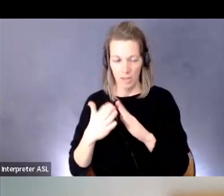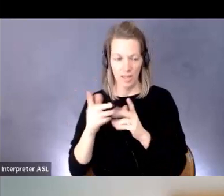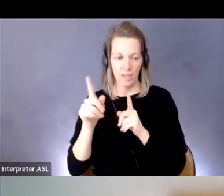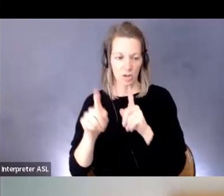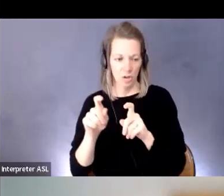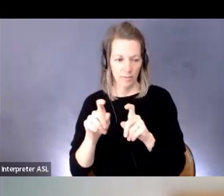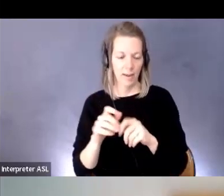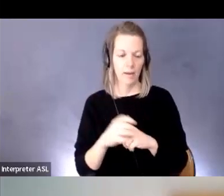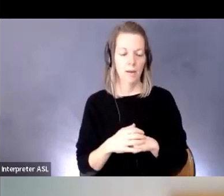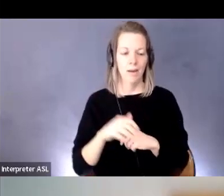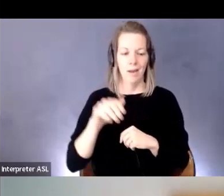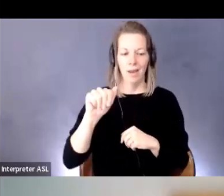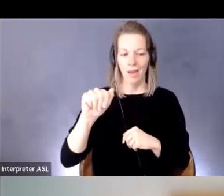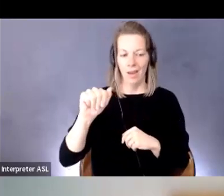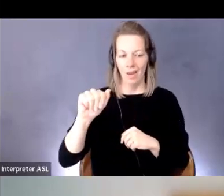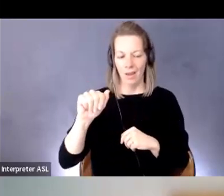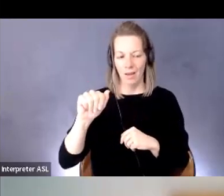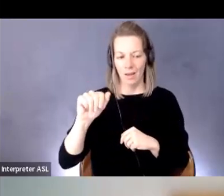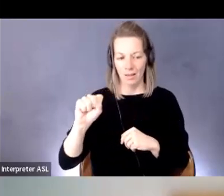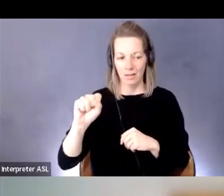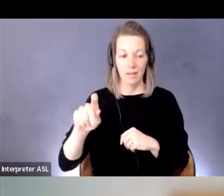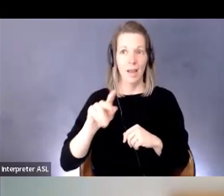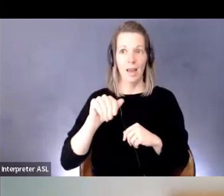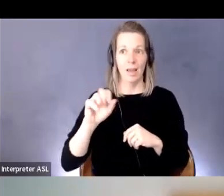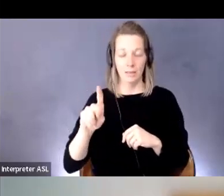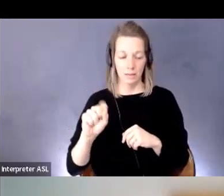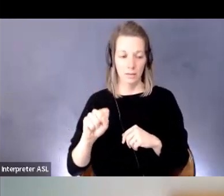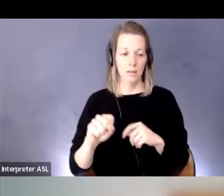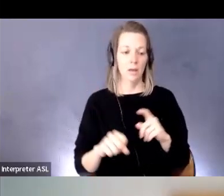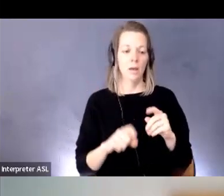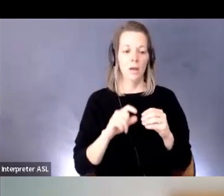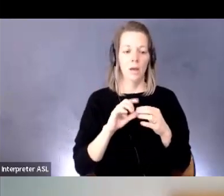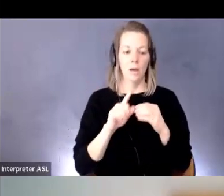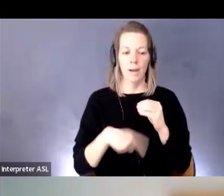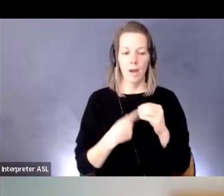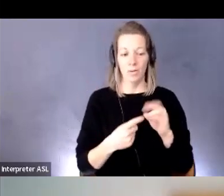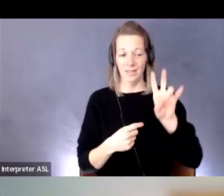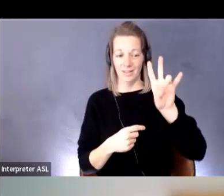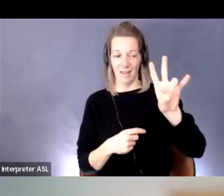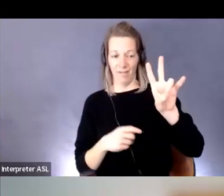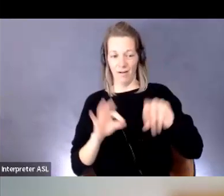Although the international standard from the Washington Group asks about 7 functional